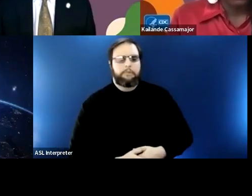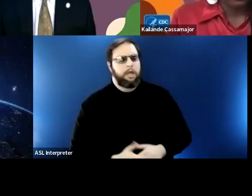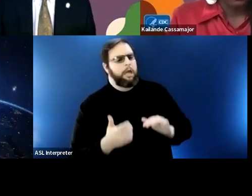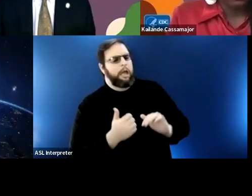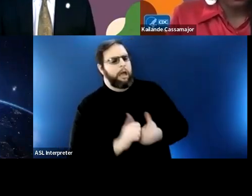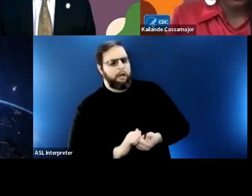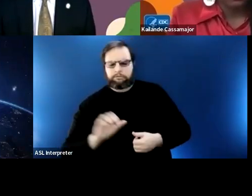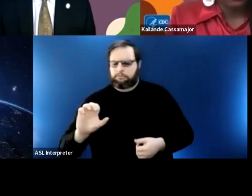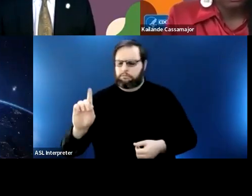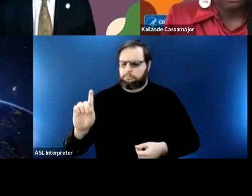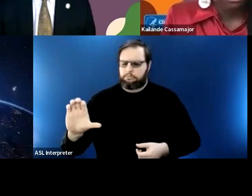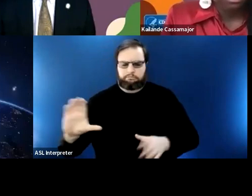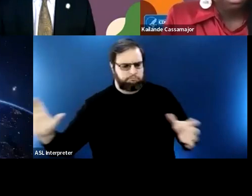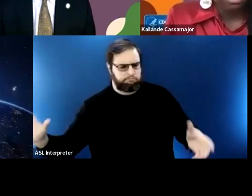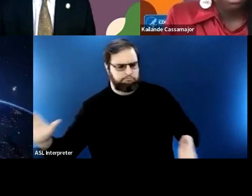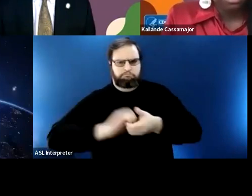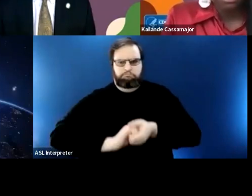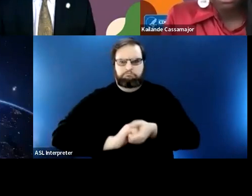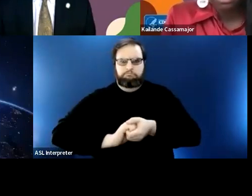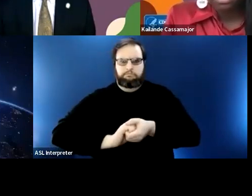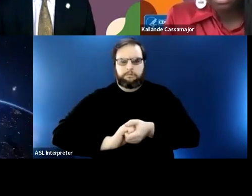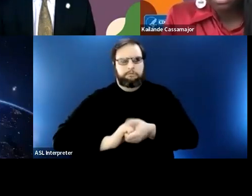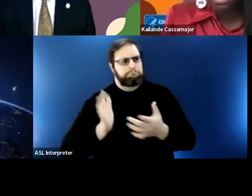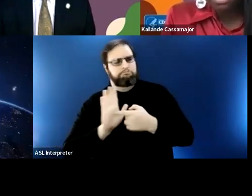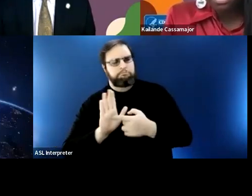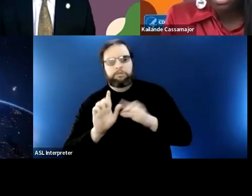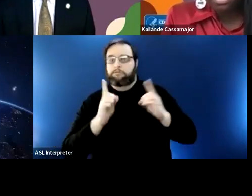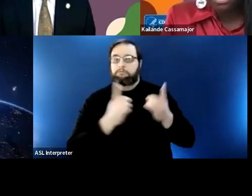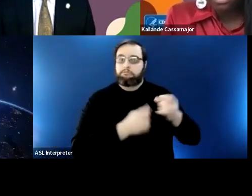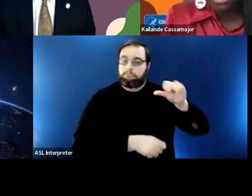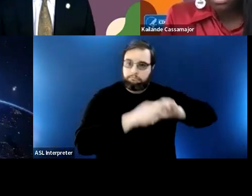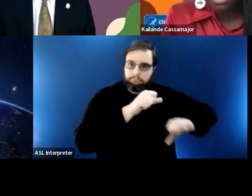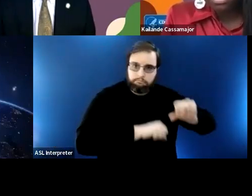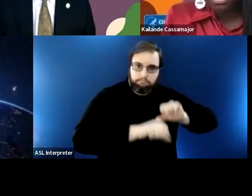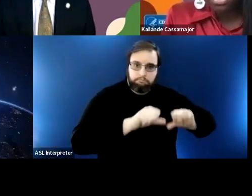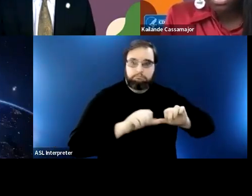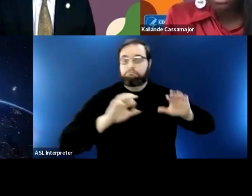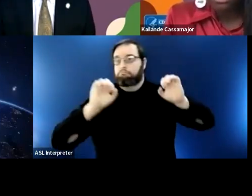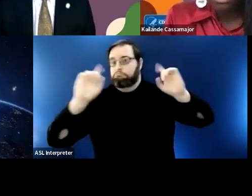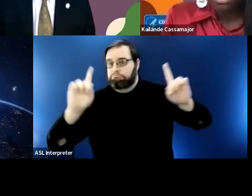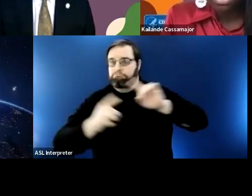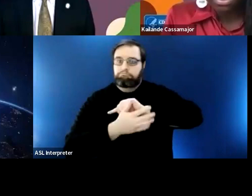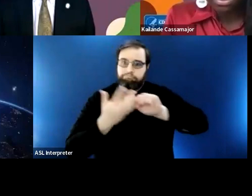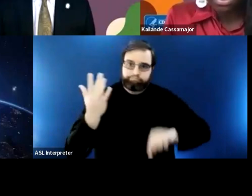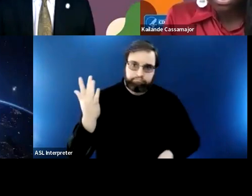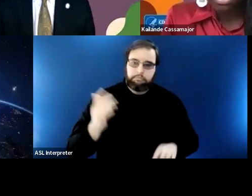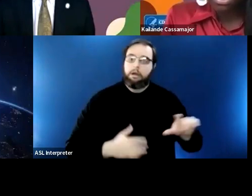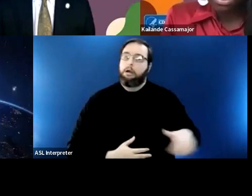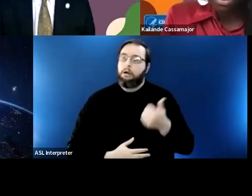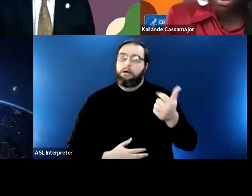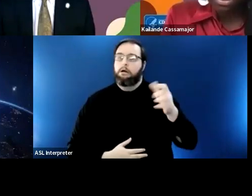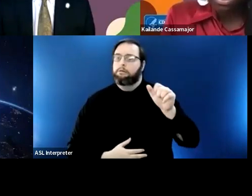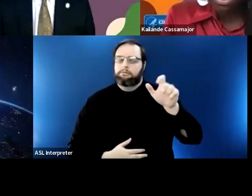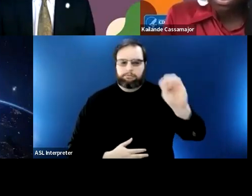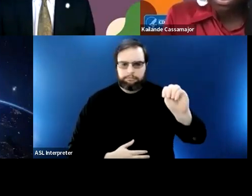CDC really collaborate with, let's say, departments of science, education, et cetera, other STEM-related